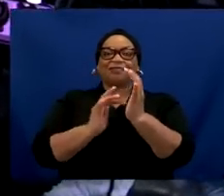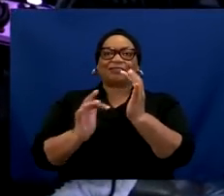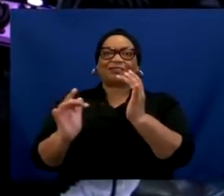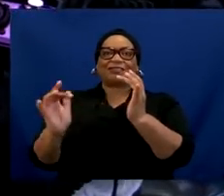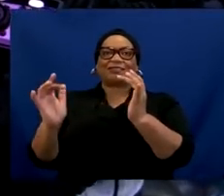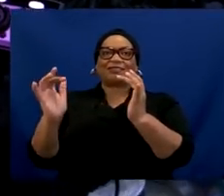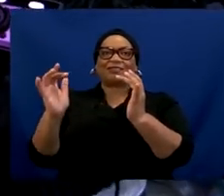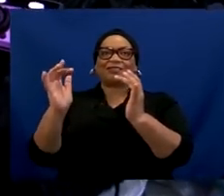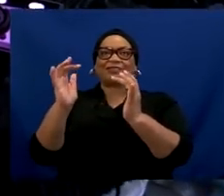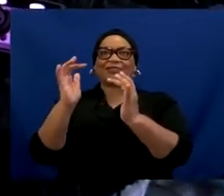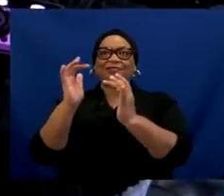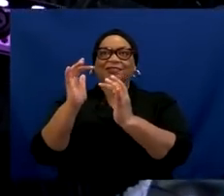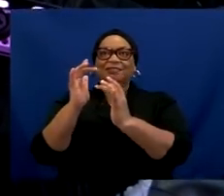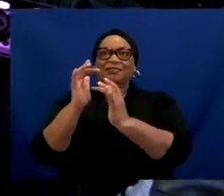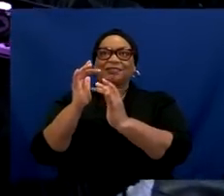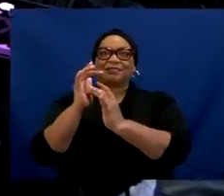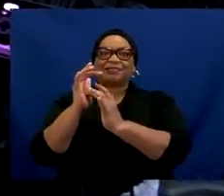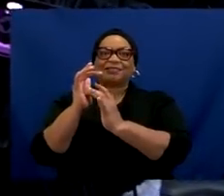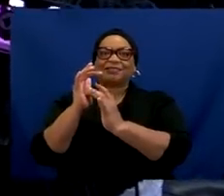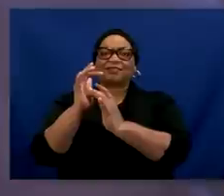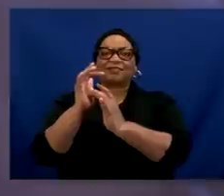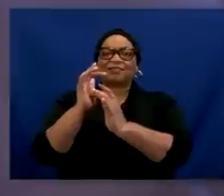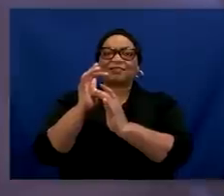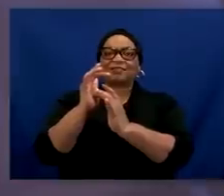Wonderful Jesus.